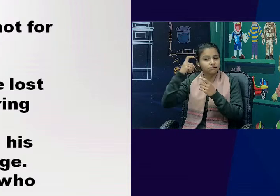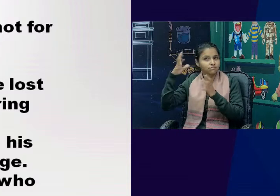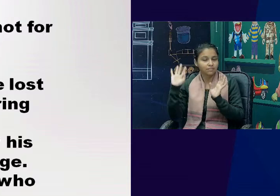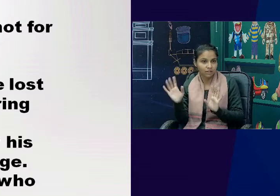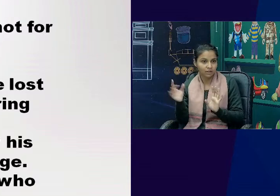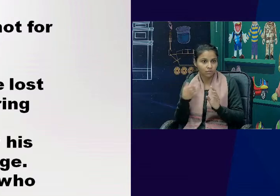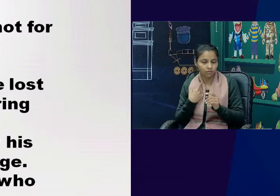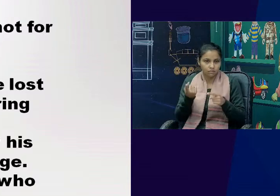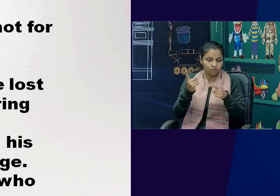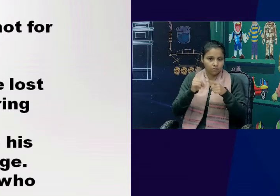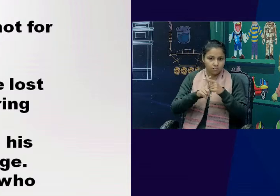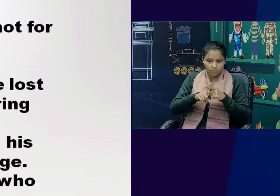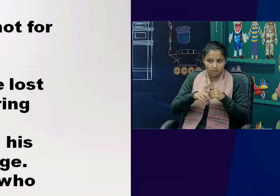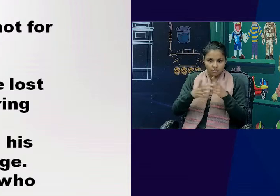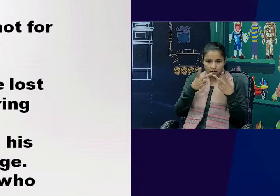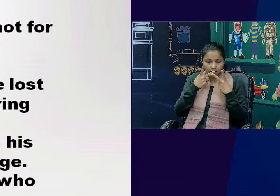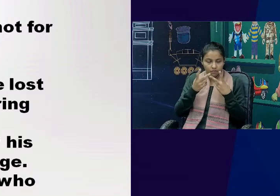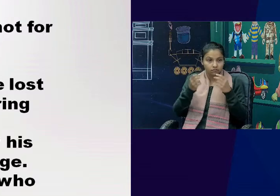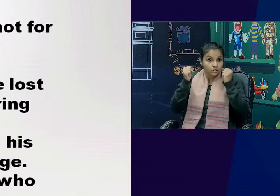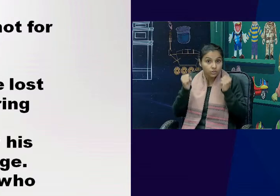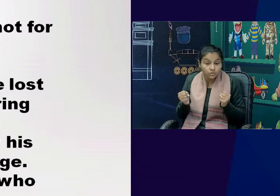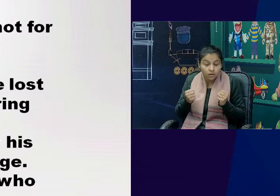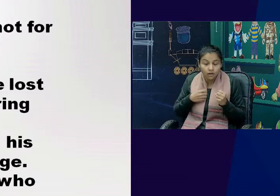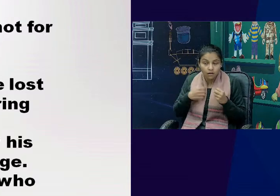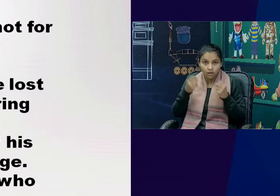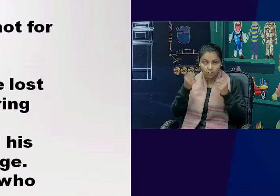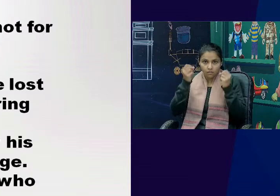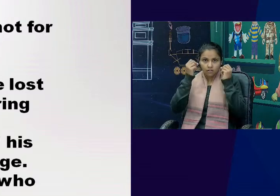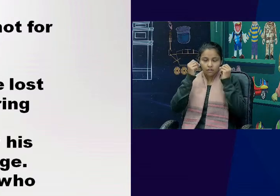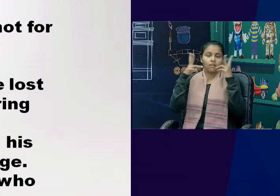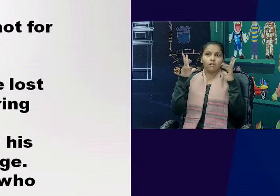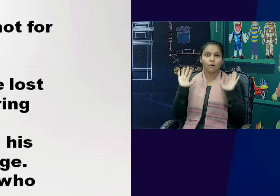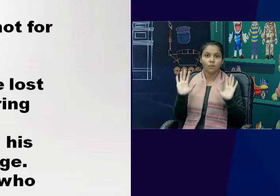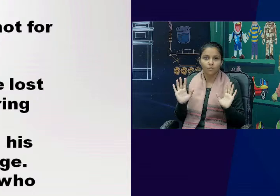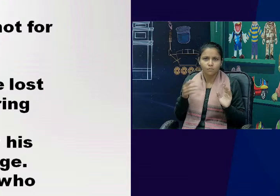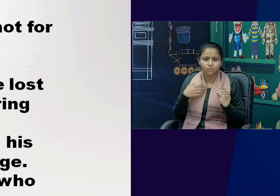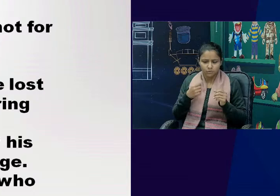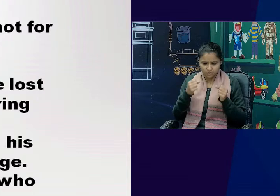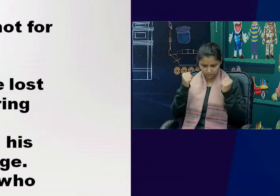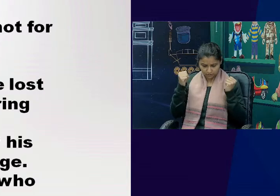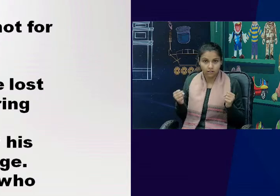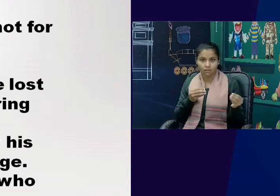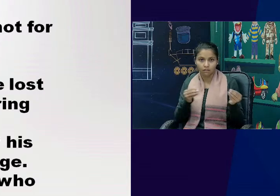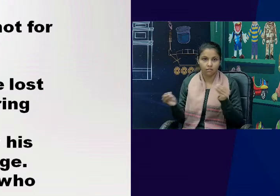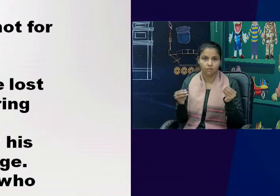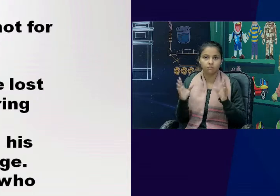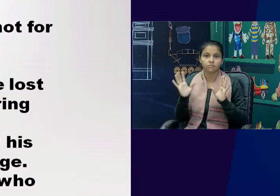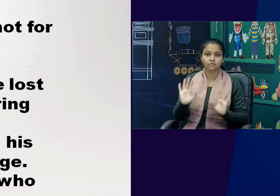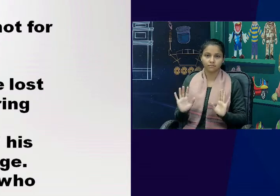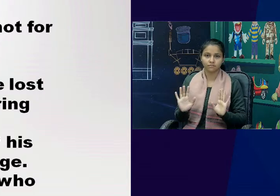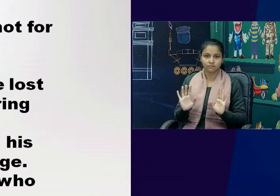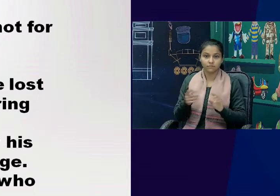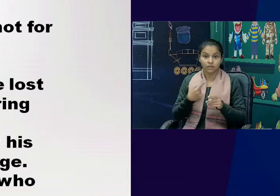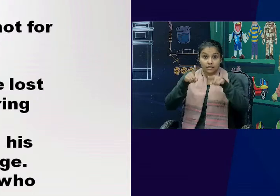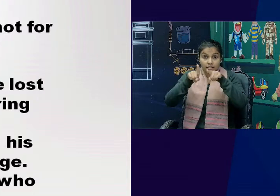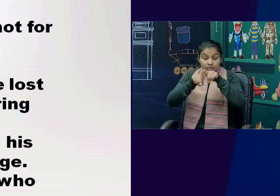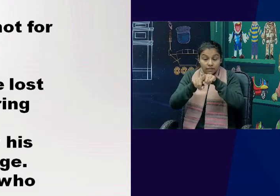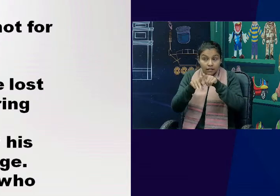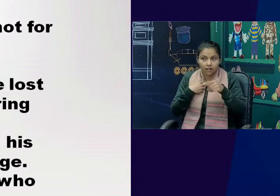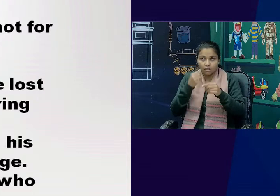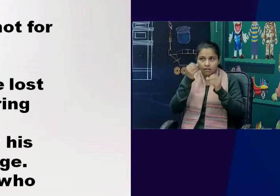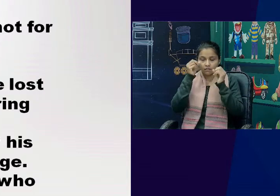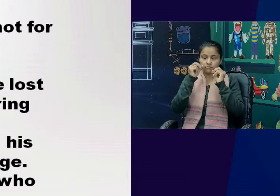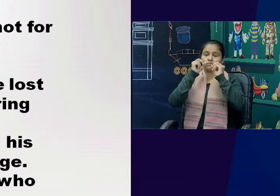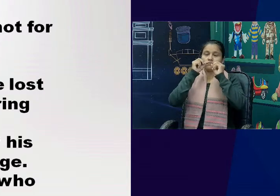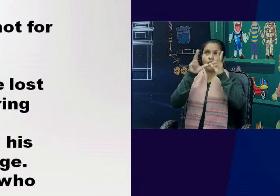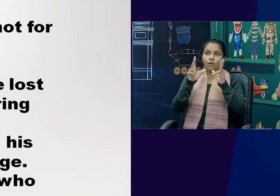chair, and he was amazed what was crawling it, because his chair started to move. And suddenly he was shocked when